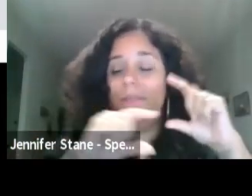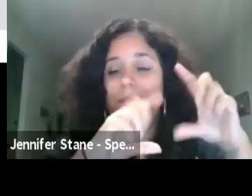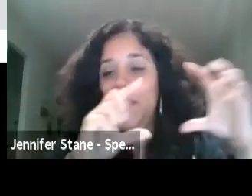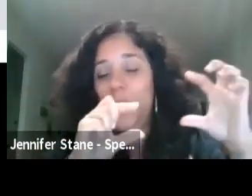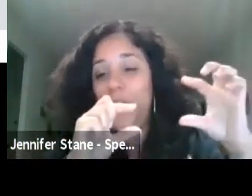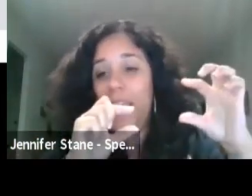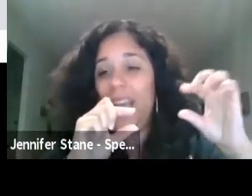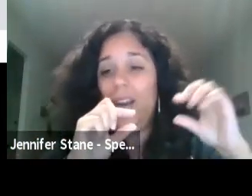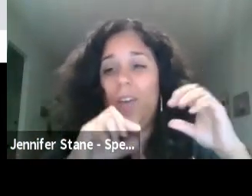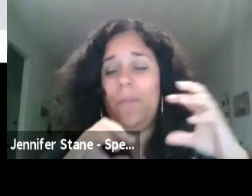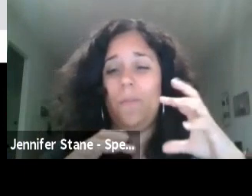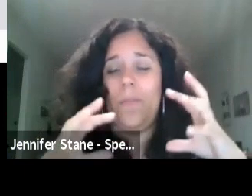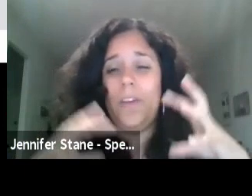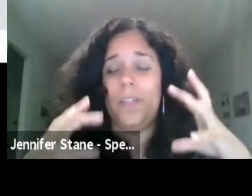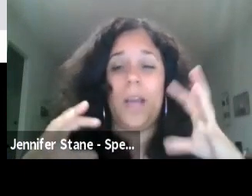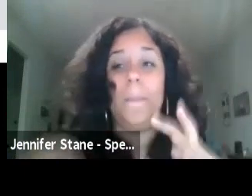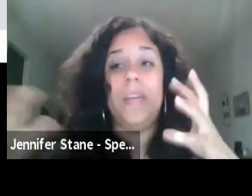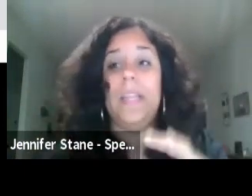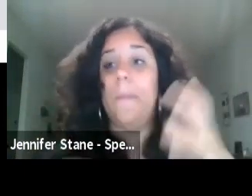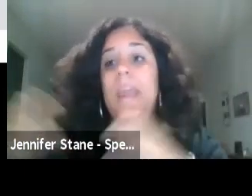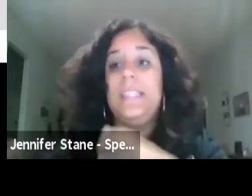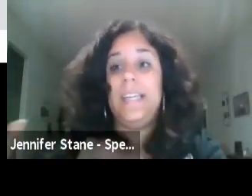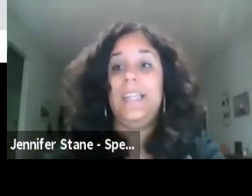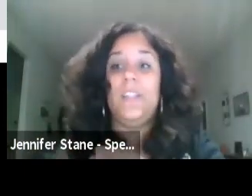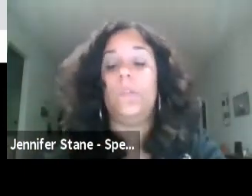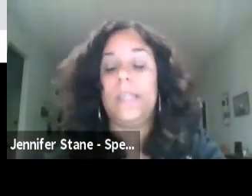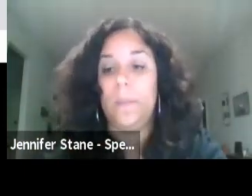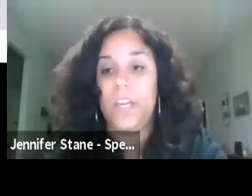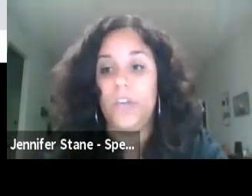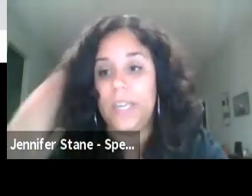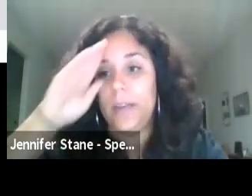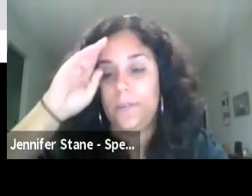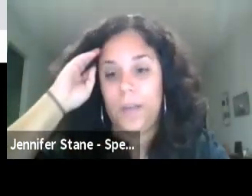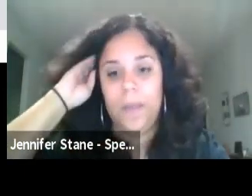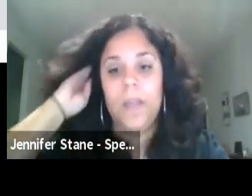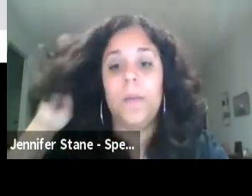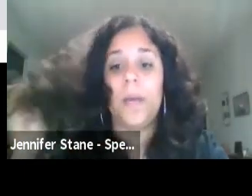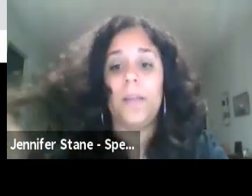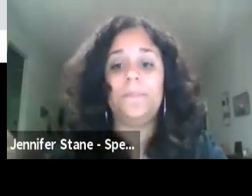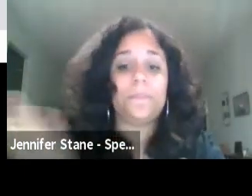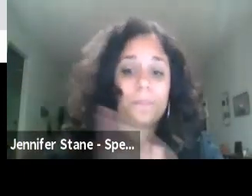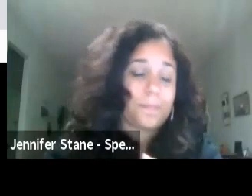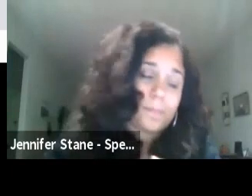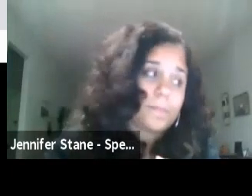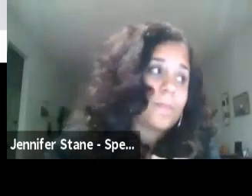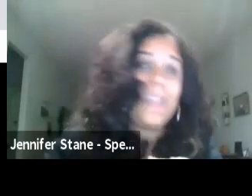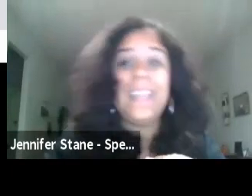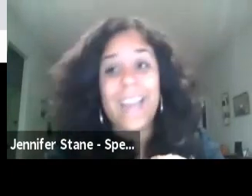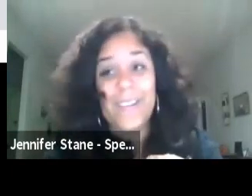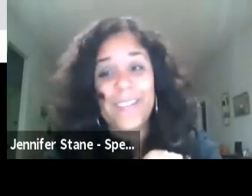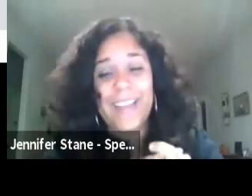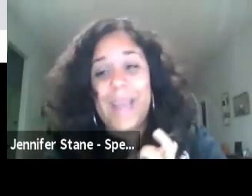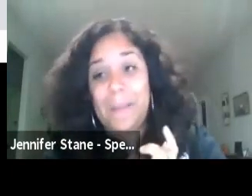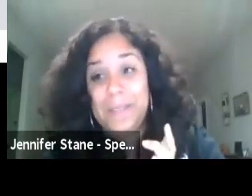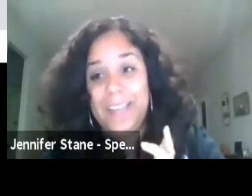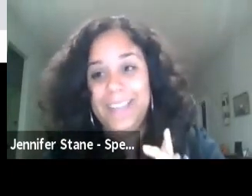the thing, and okay, there's a company that makes it and it's the only company you can get it from. But